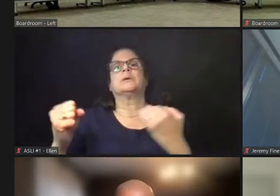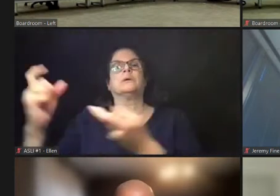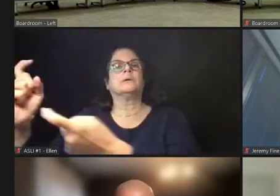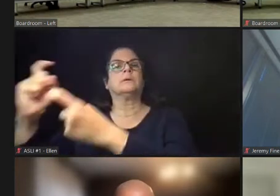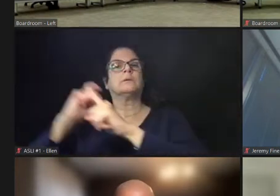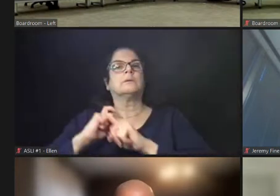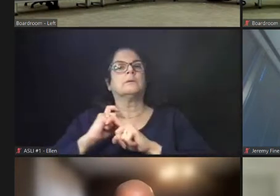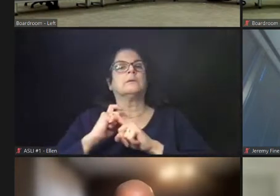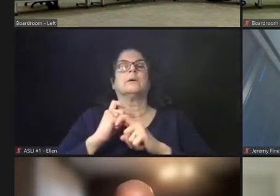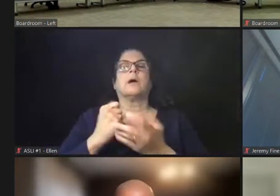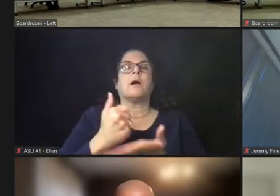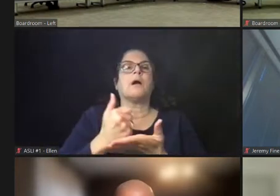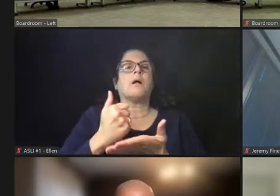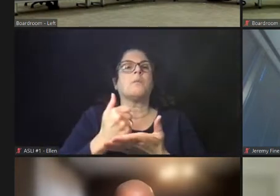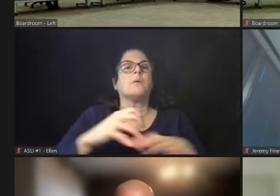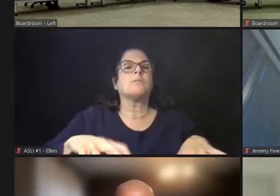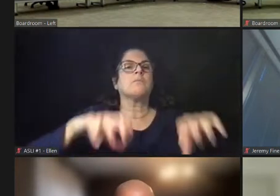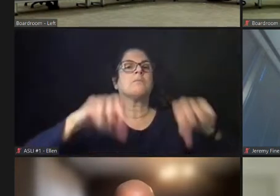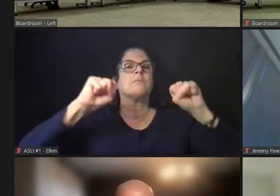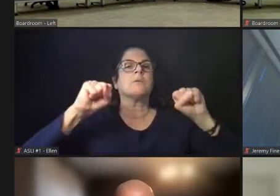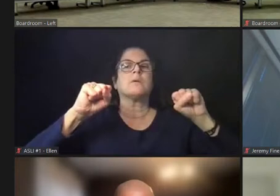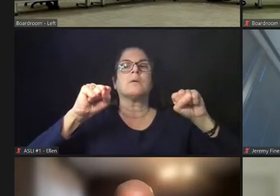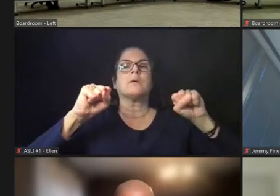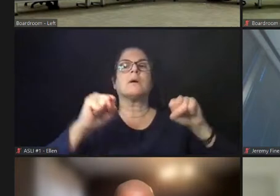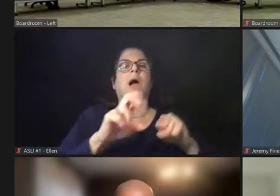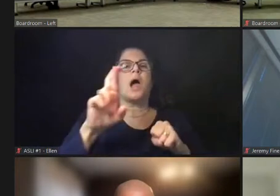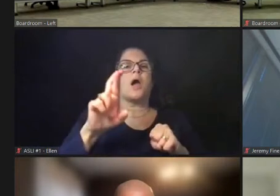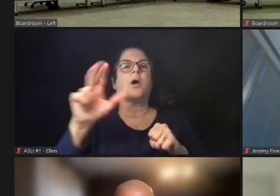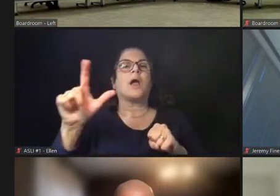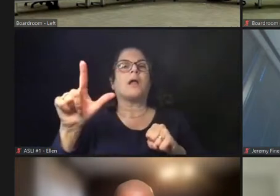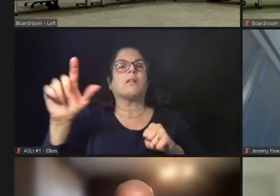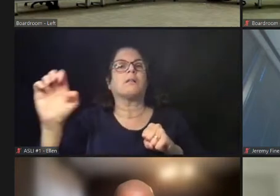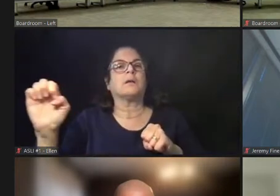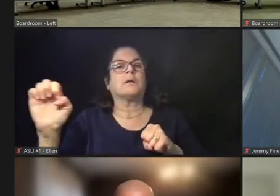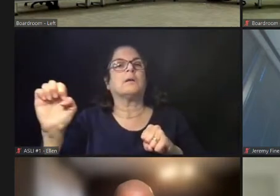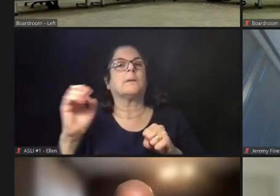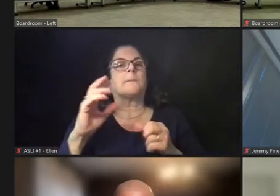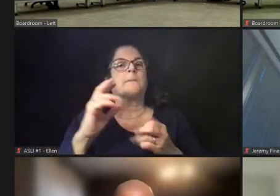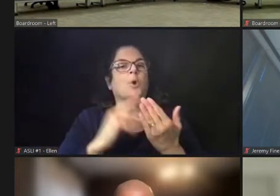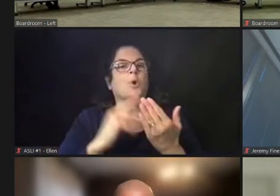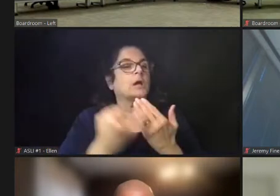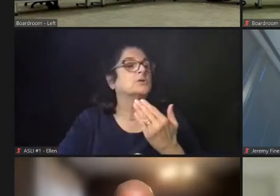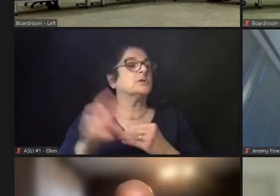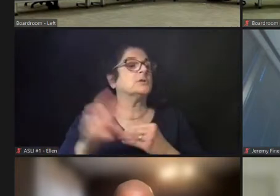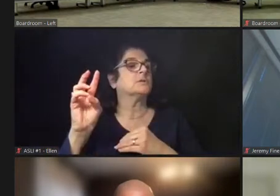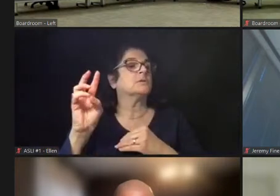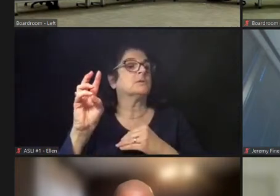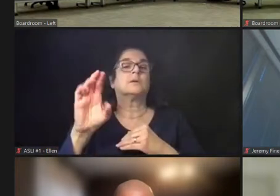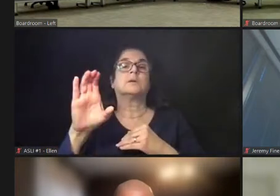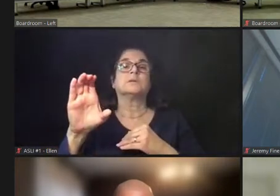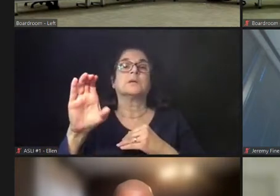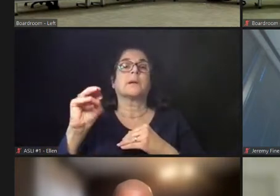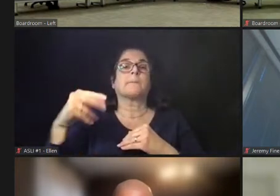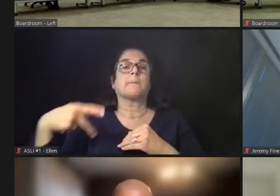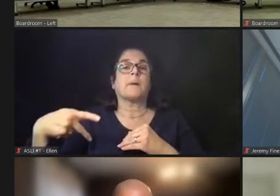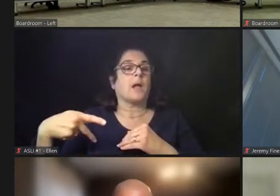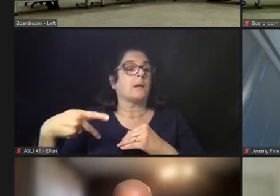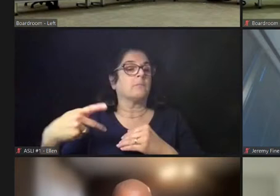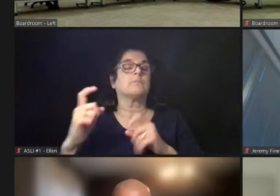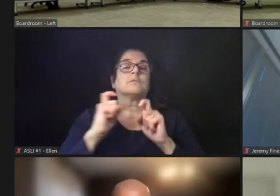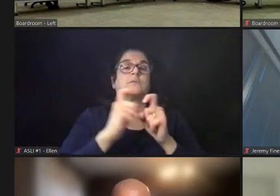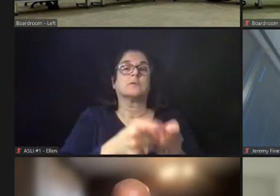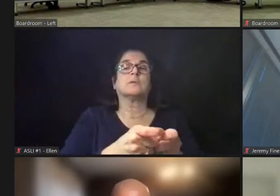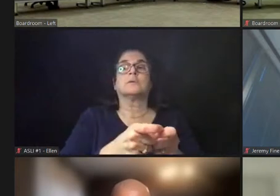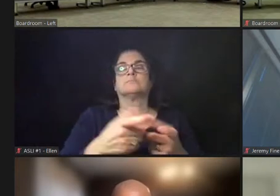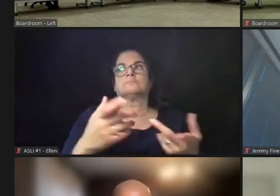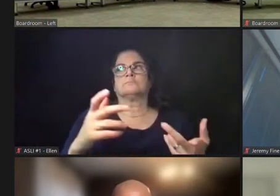for locally led public engagement for the RLE project. Sixth, CMAP has awarded Section 5303